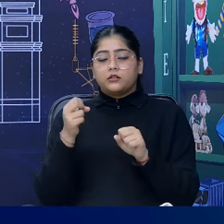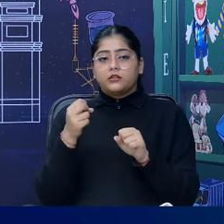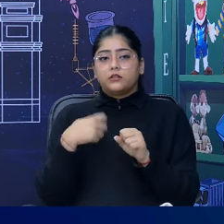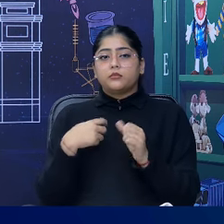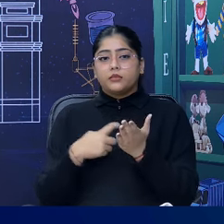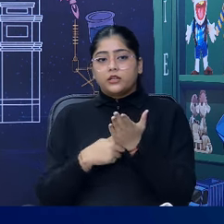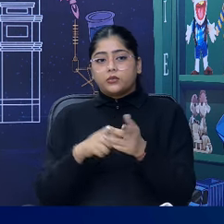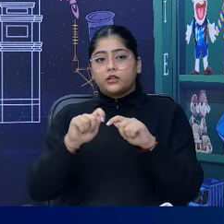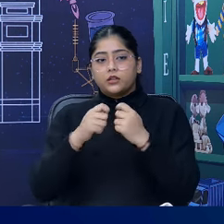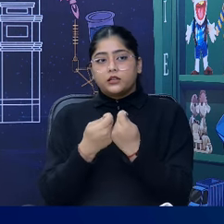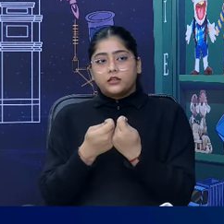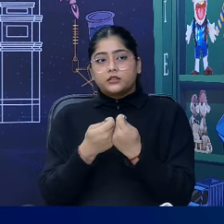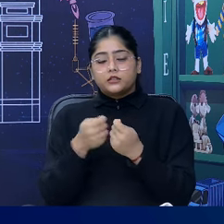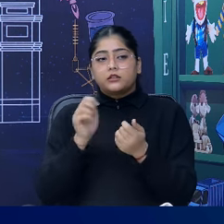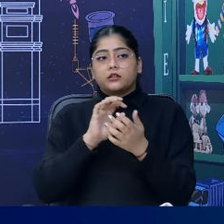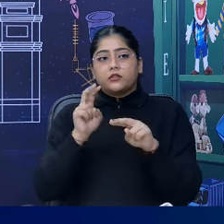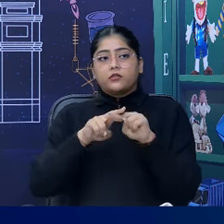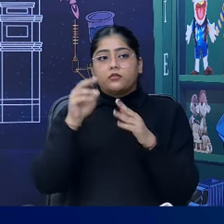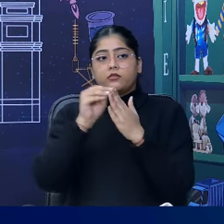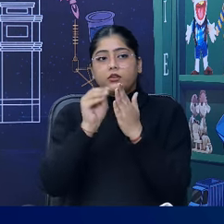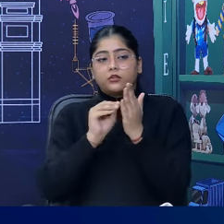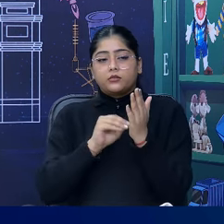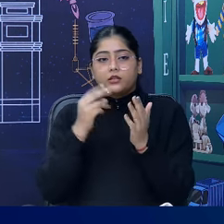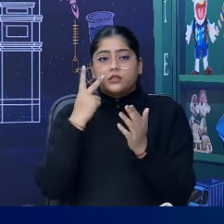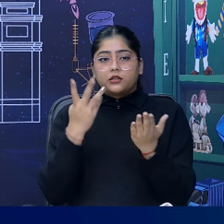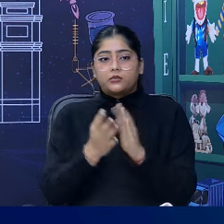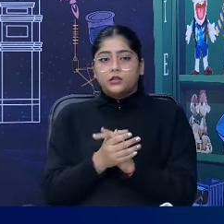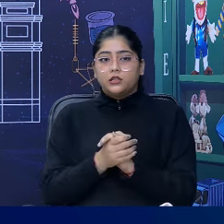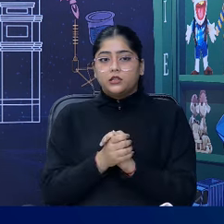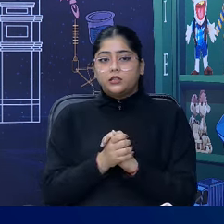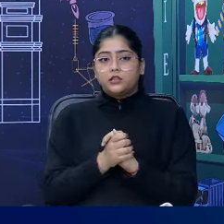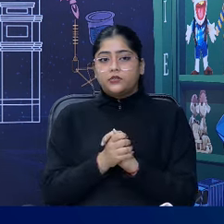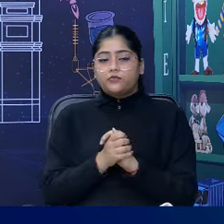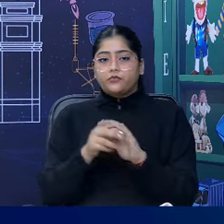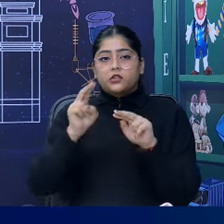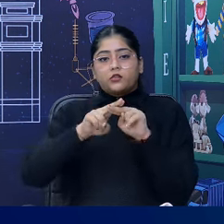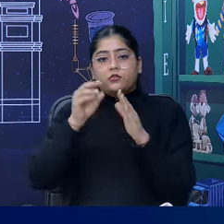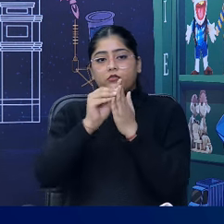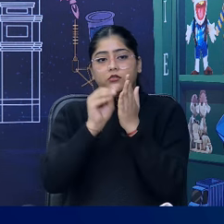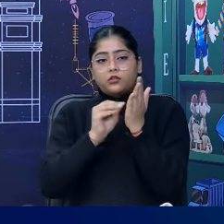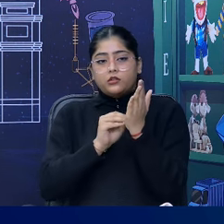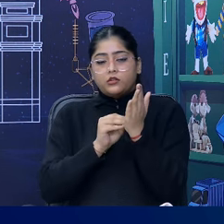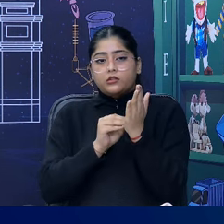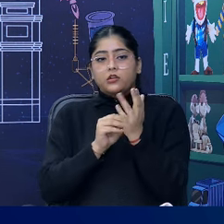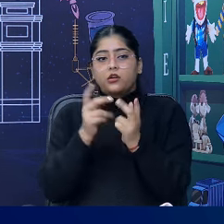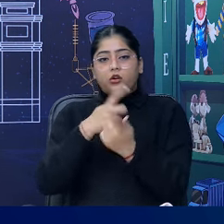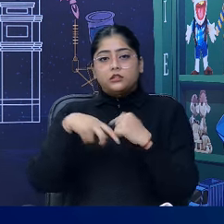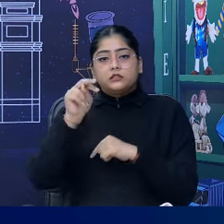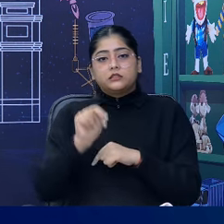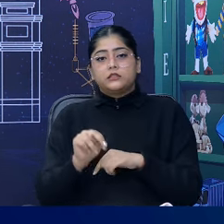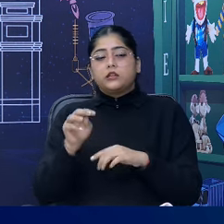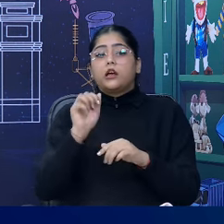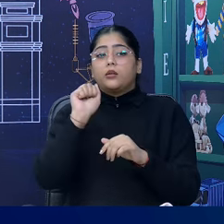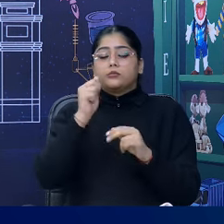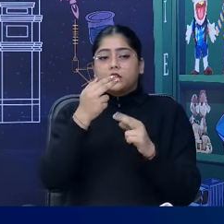request the team to have the format on the screen. Yes, so this is the homework submission format where you need to write